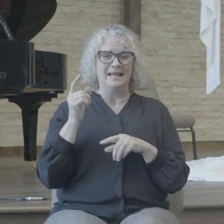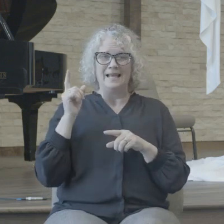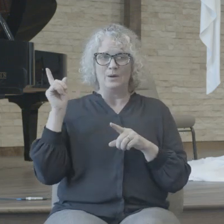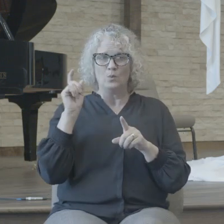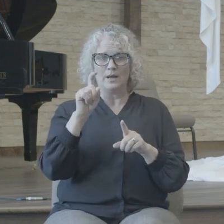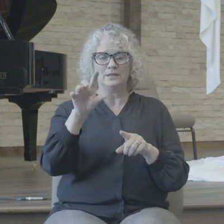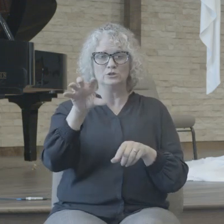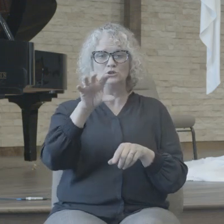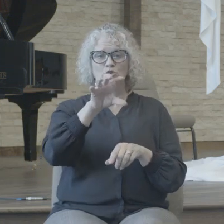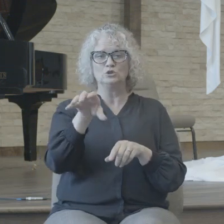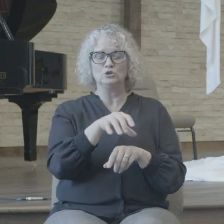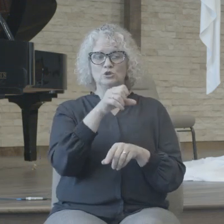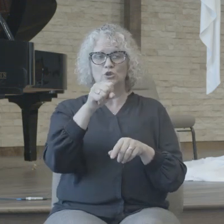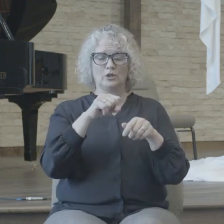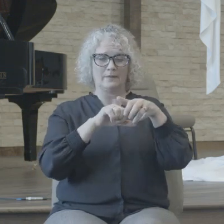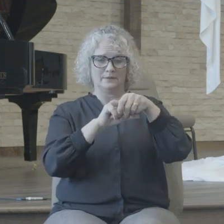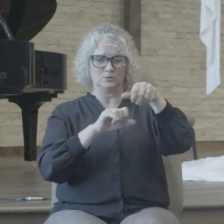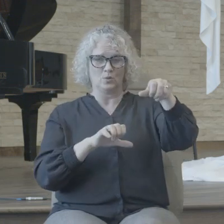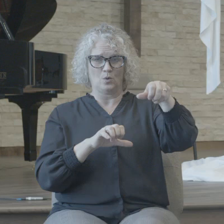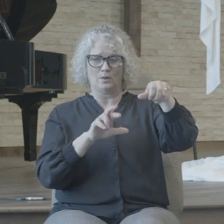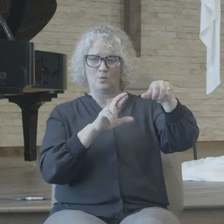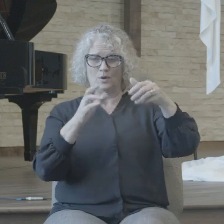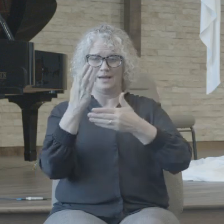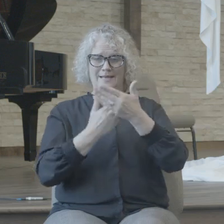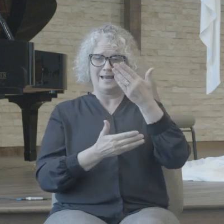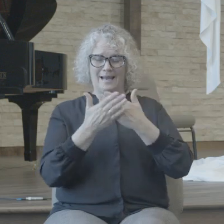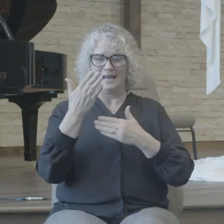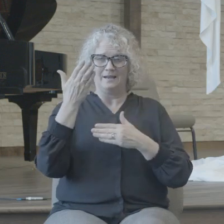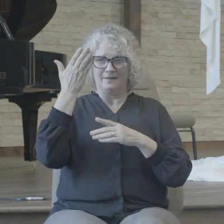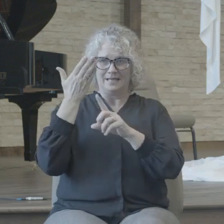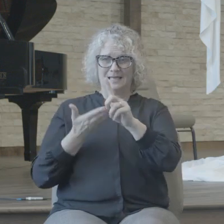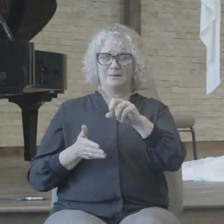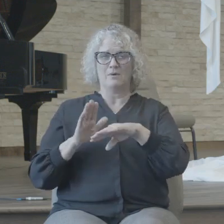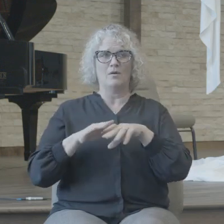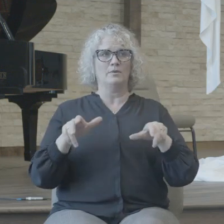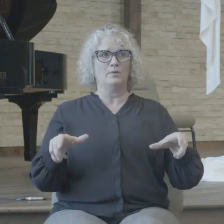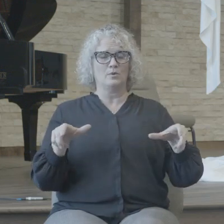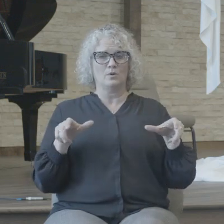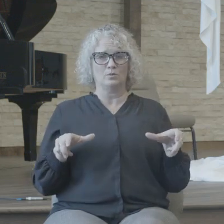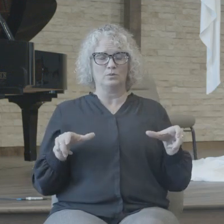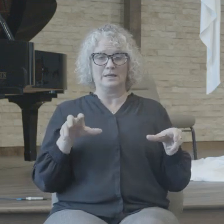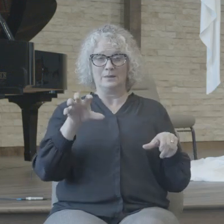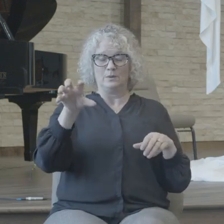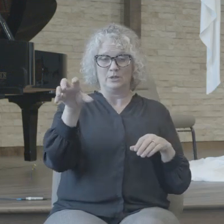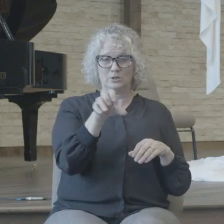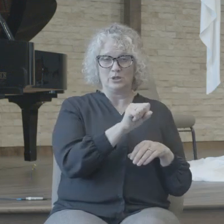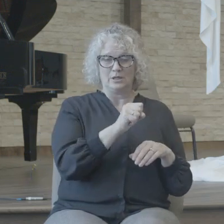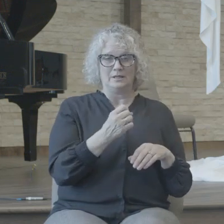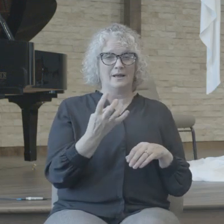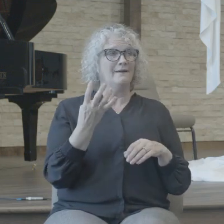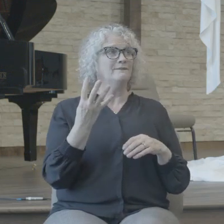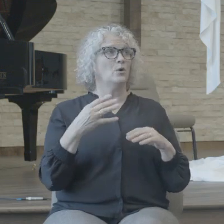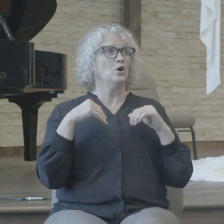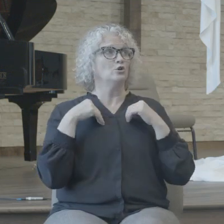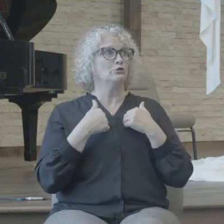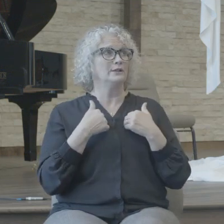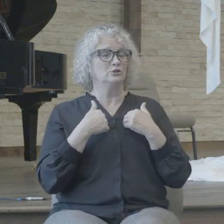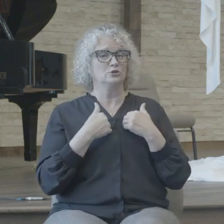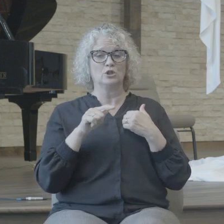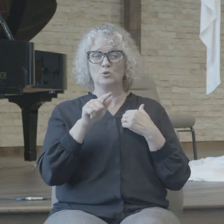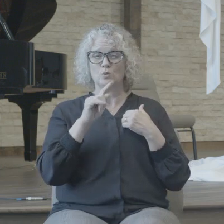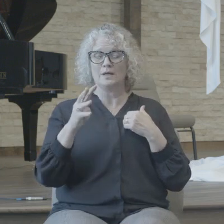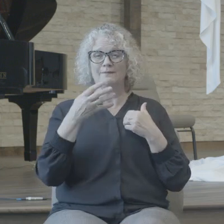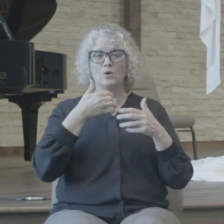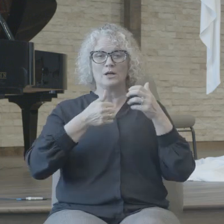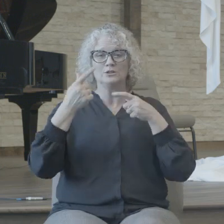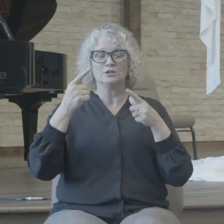scroll from the right hand of him who sat on the throne. And when he had taken it, the four living creatures and the 24 elders